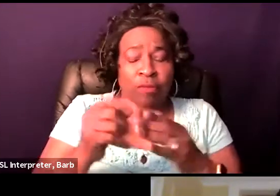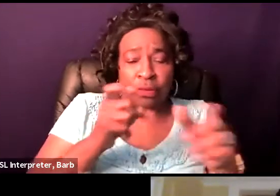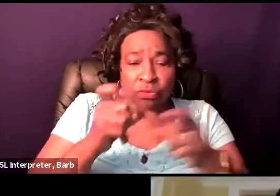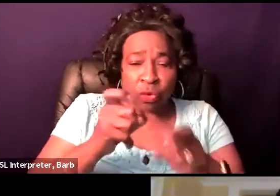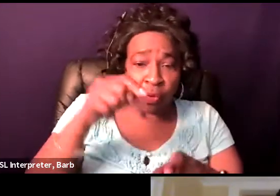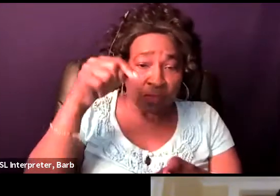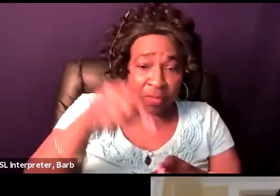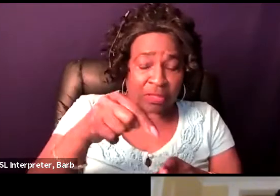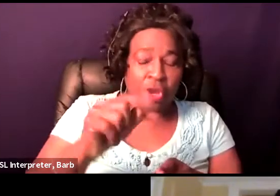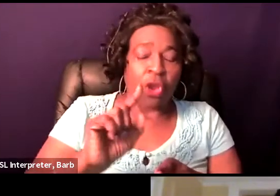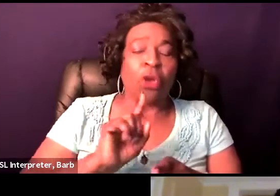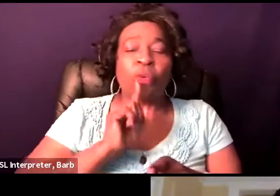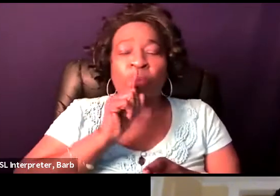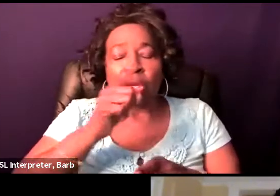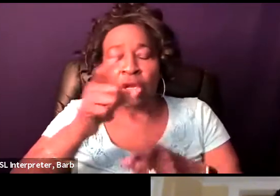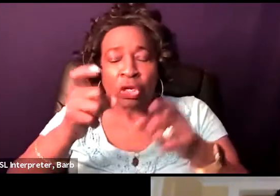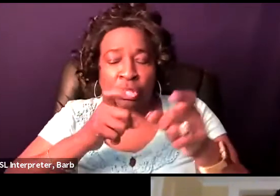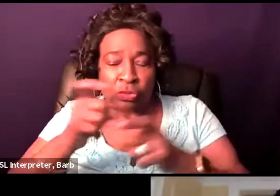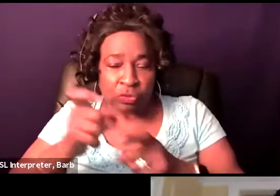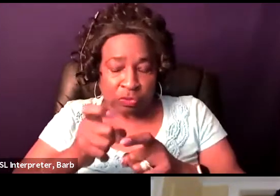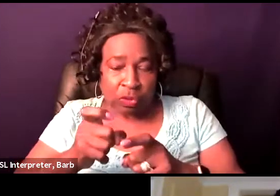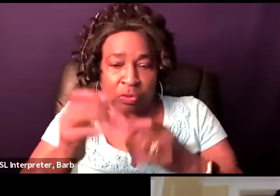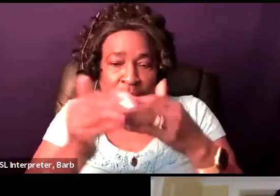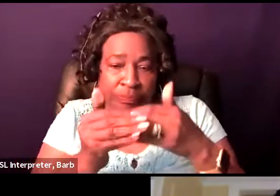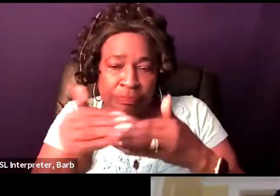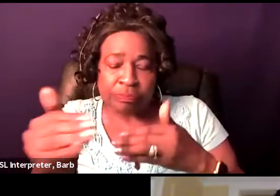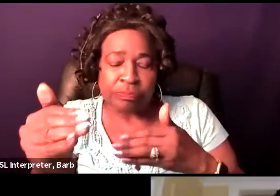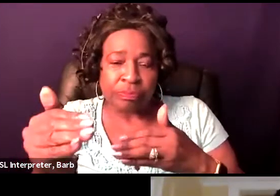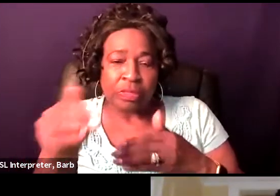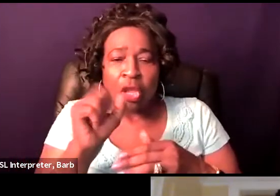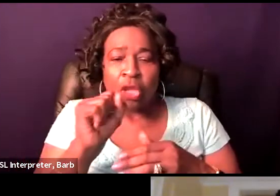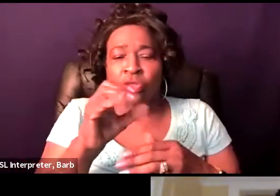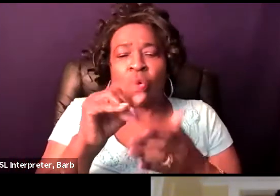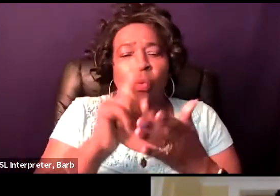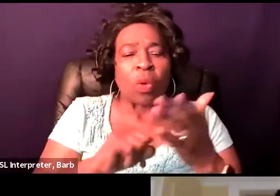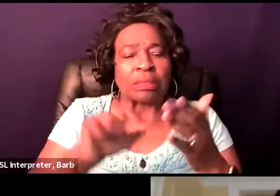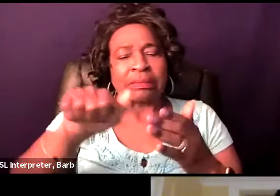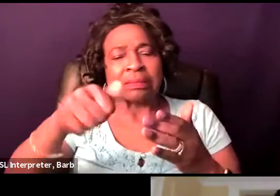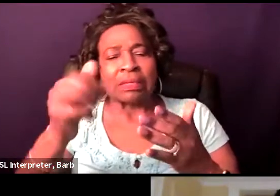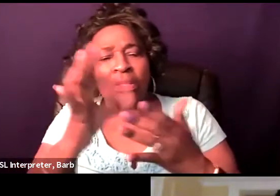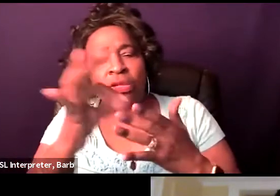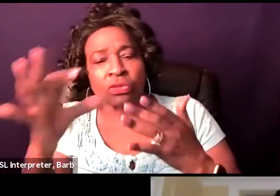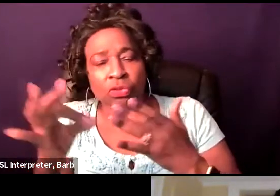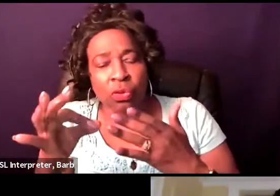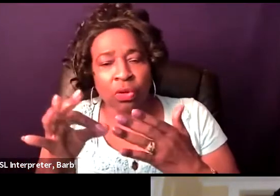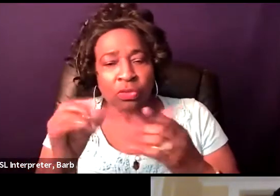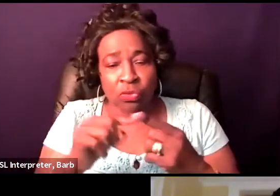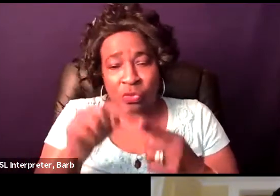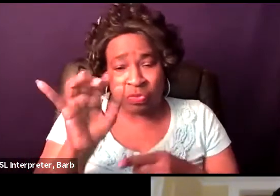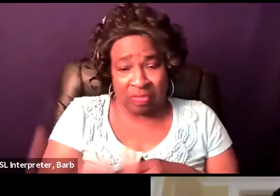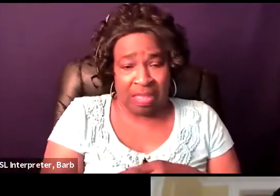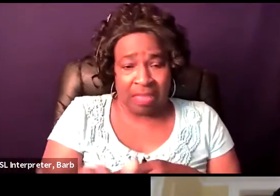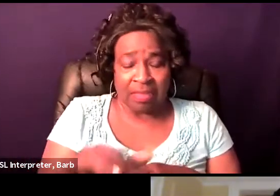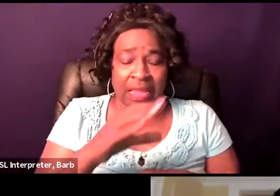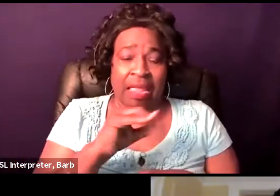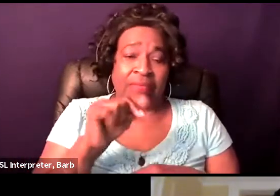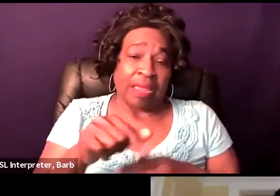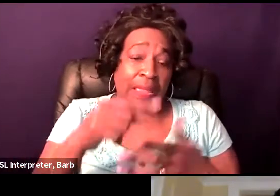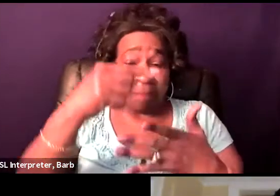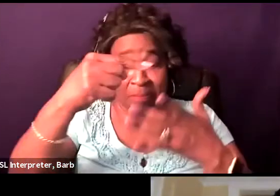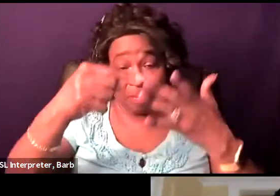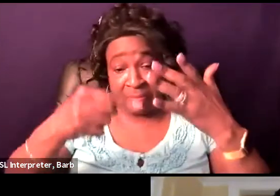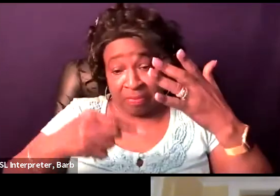really dictates the terms. So what would be an alternative to platform capitalism? And there are a number of